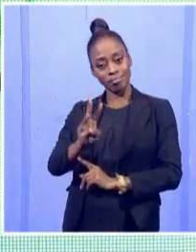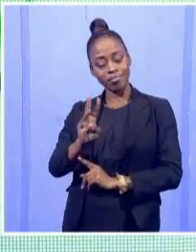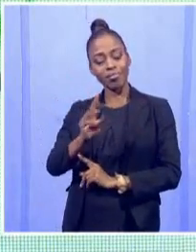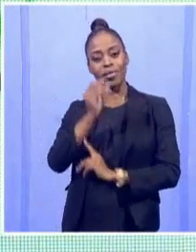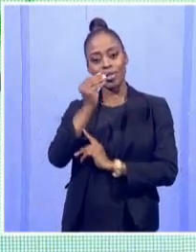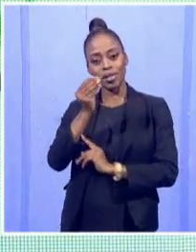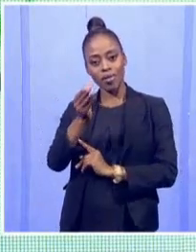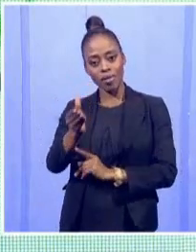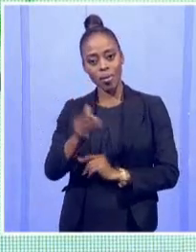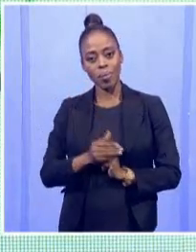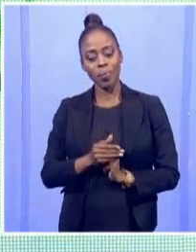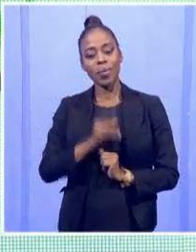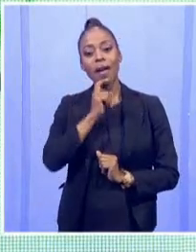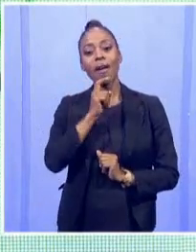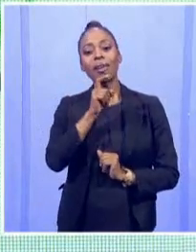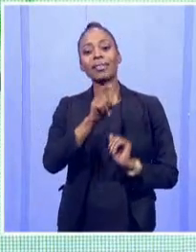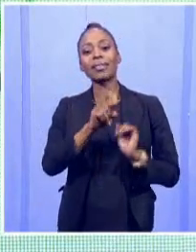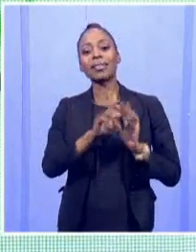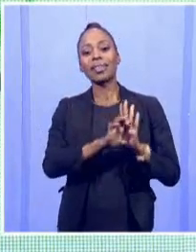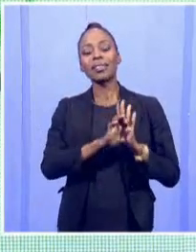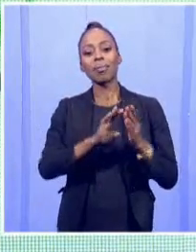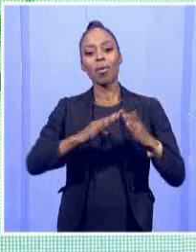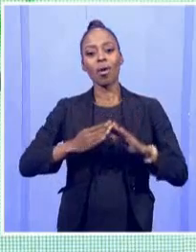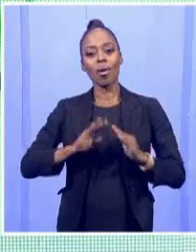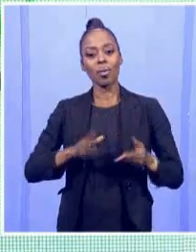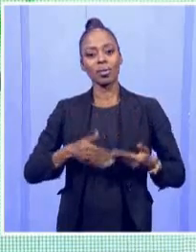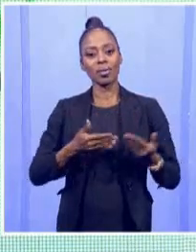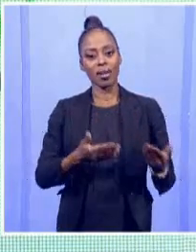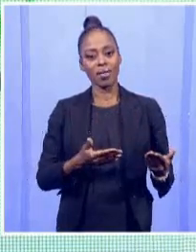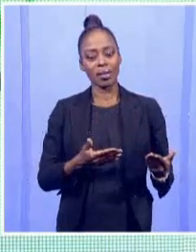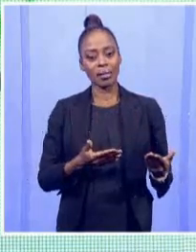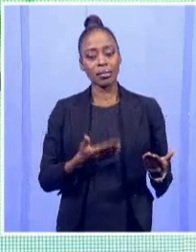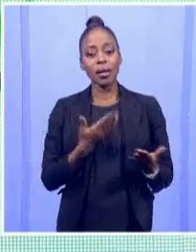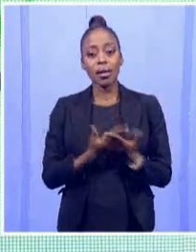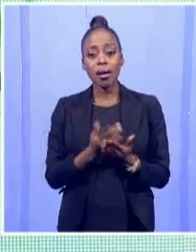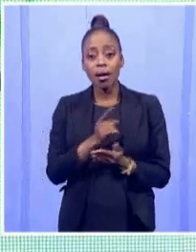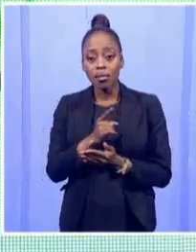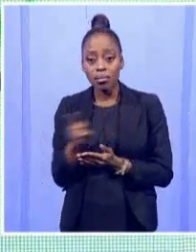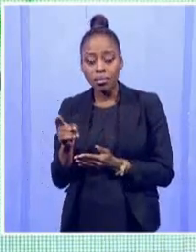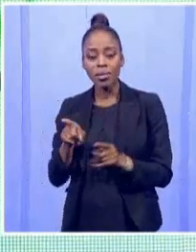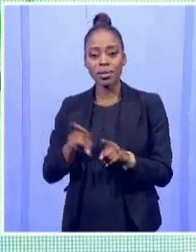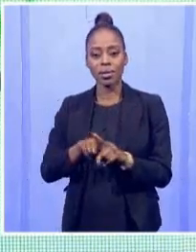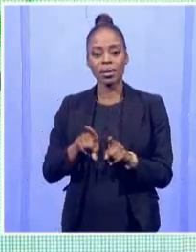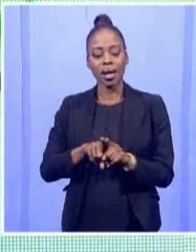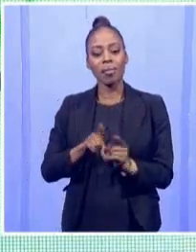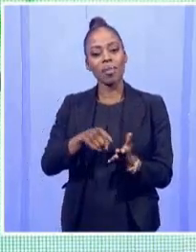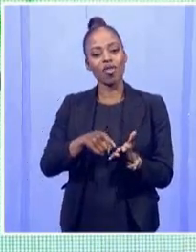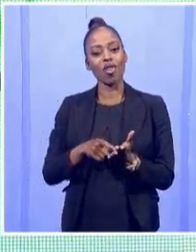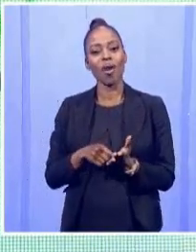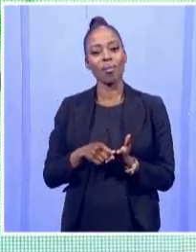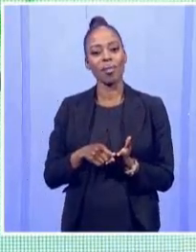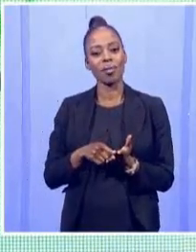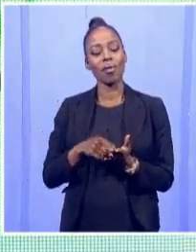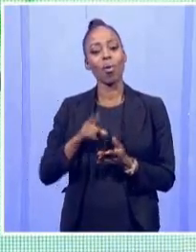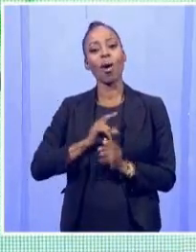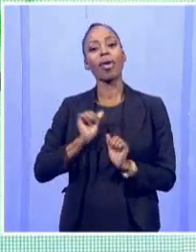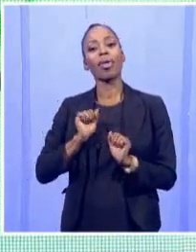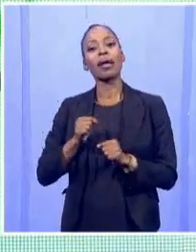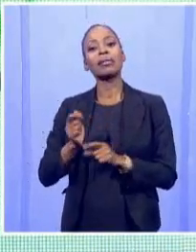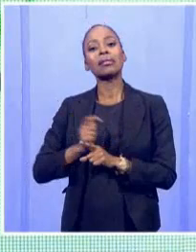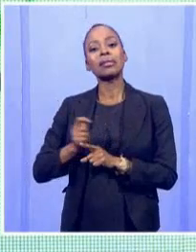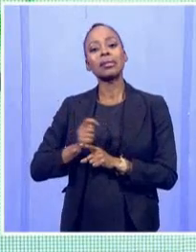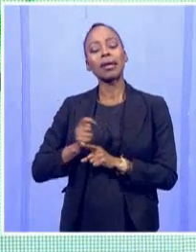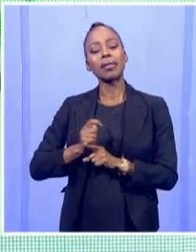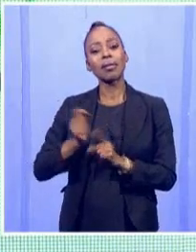just using the example of the community service, can we also make it a requirement? Training specialists